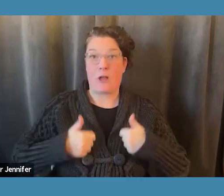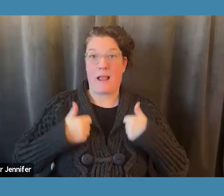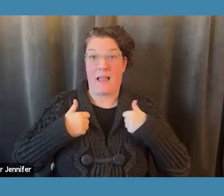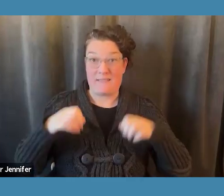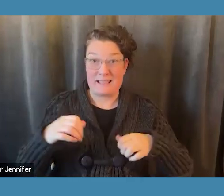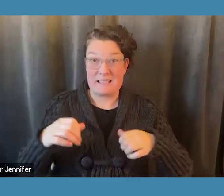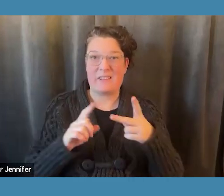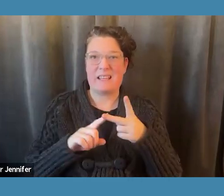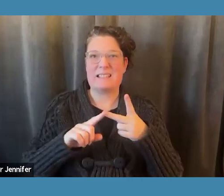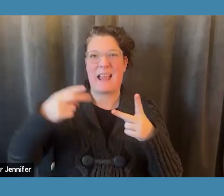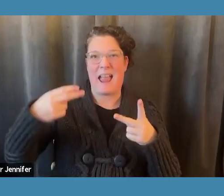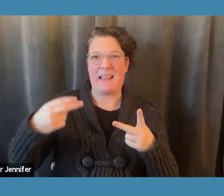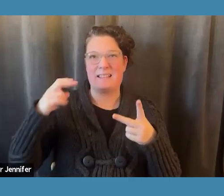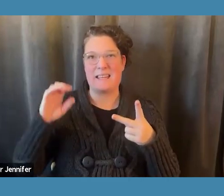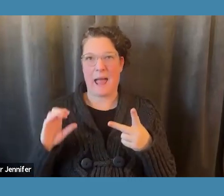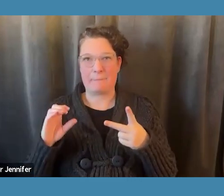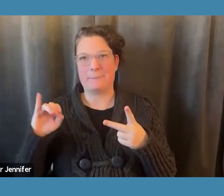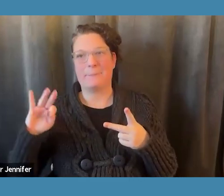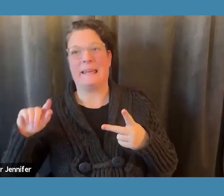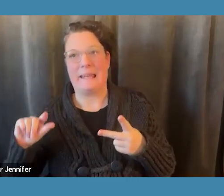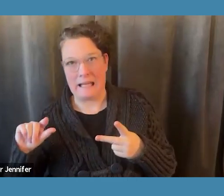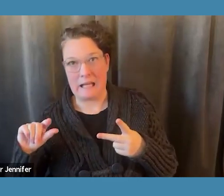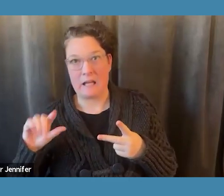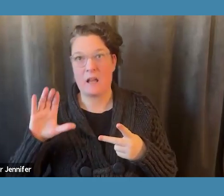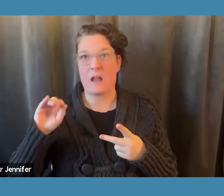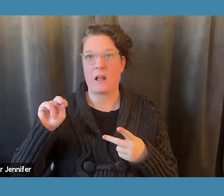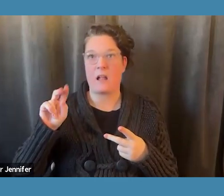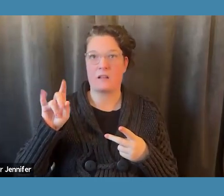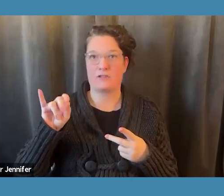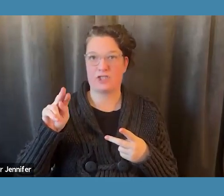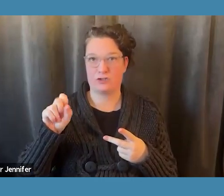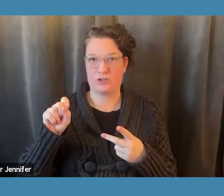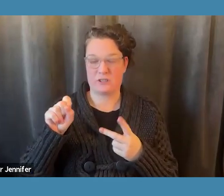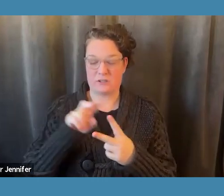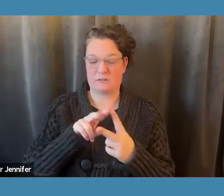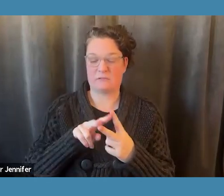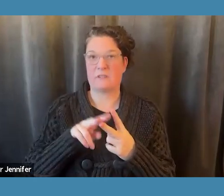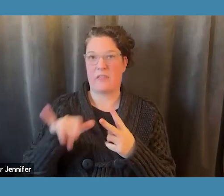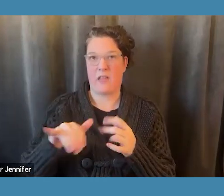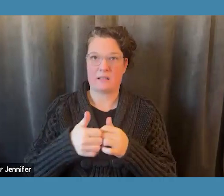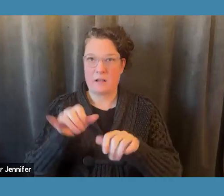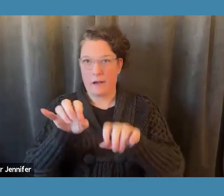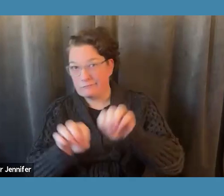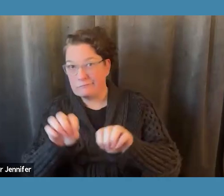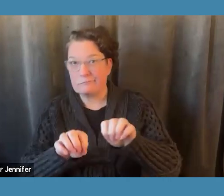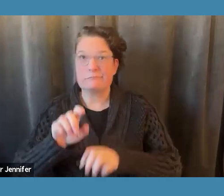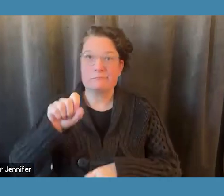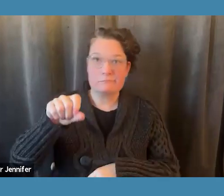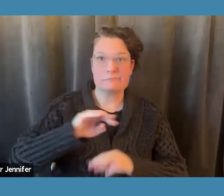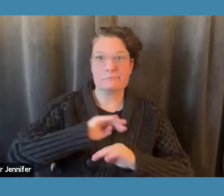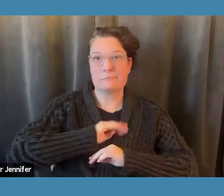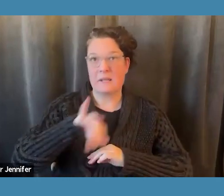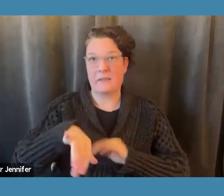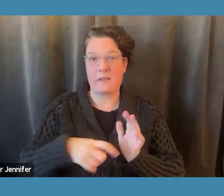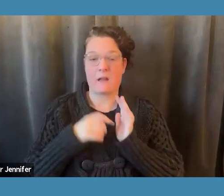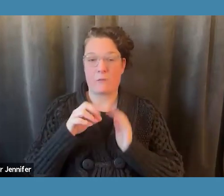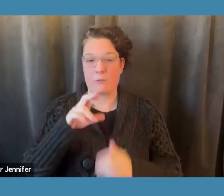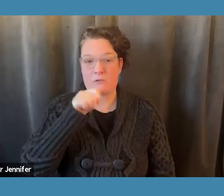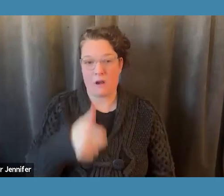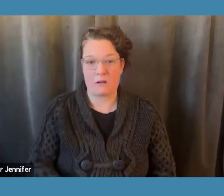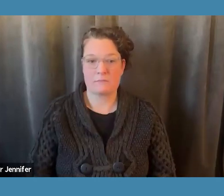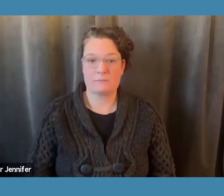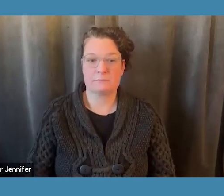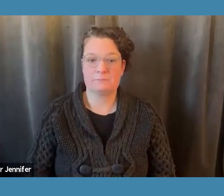conditions to determine your level of care. So when we talk about what they're actually looking at, when they look at